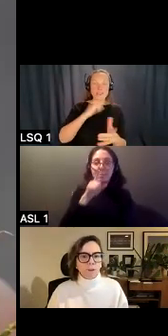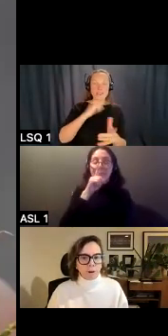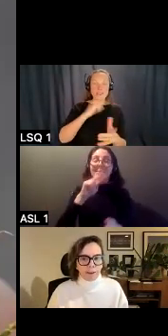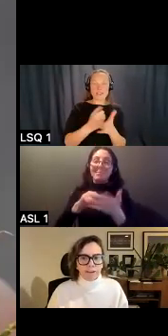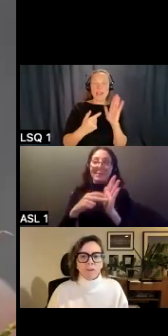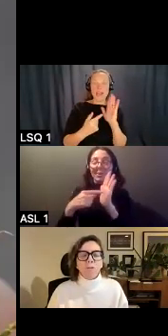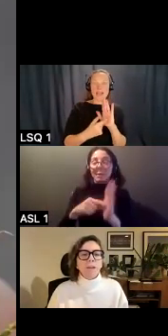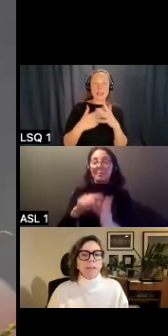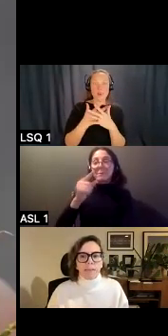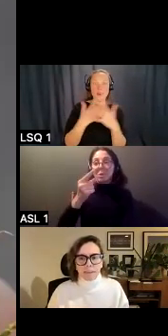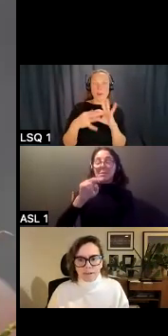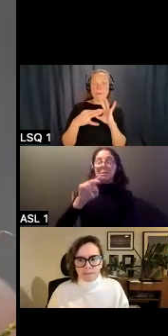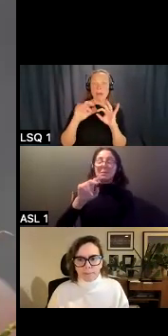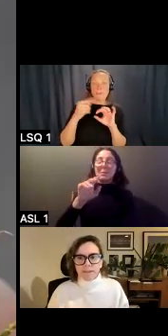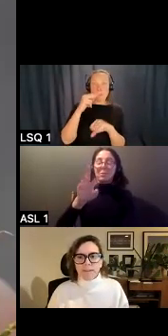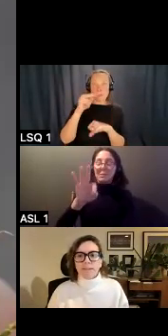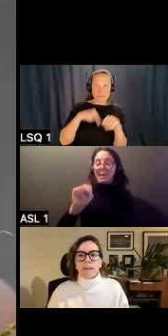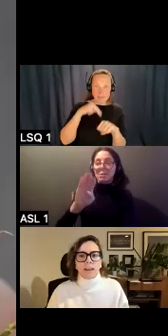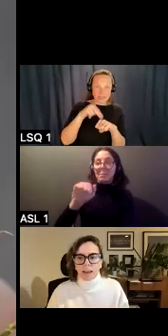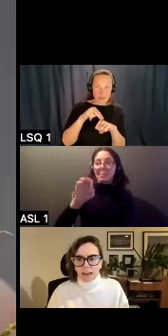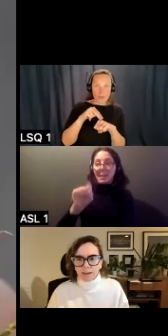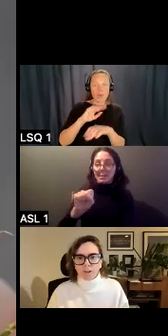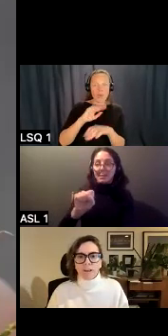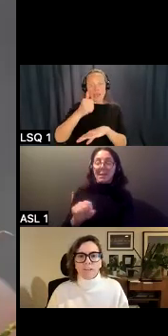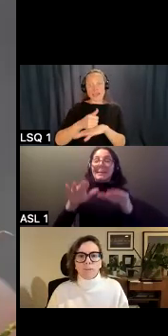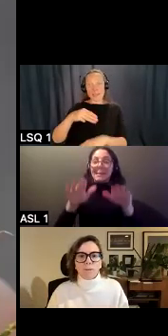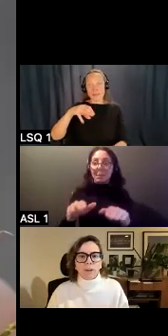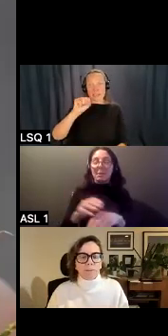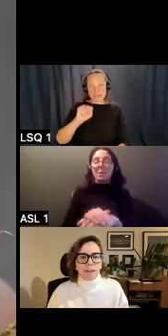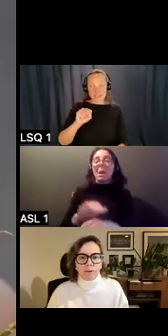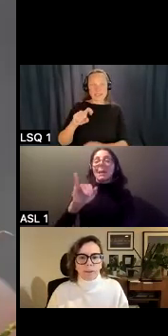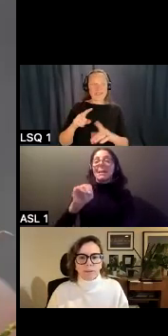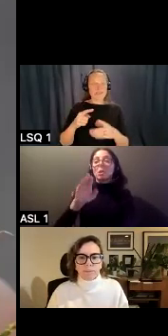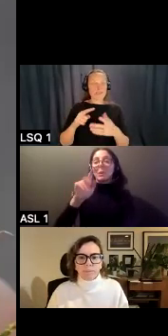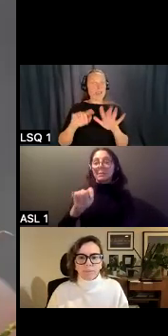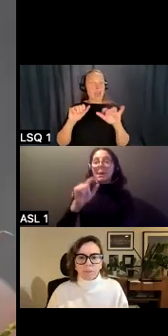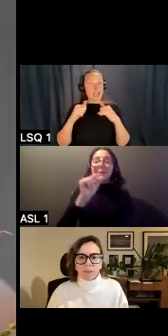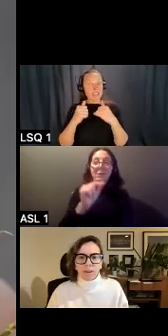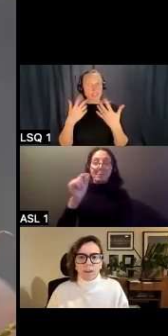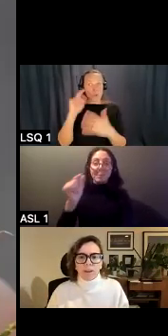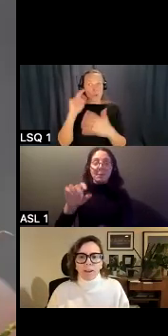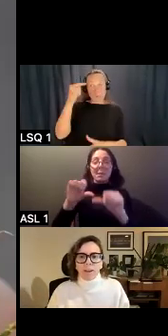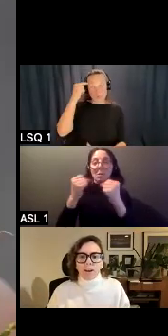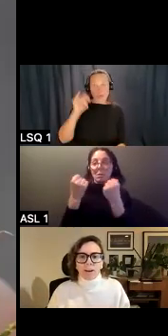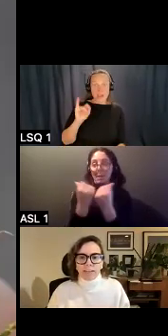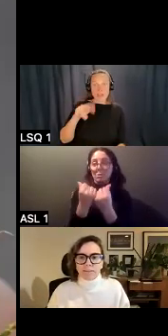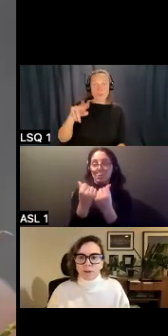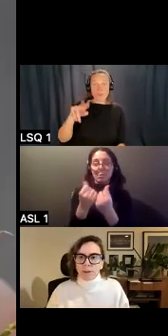Nation bands, Métis settlements, and Inuit government or associations.